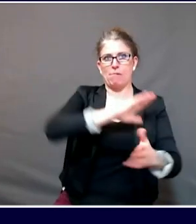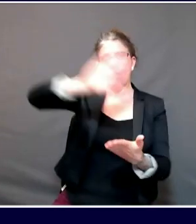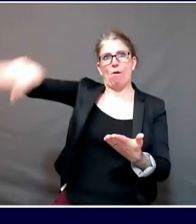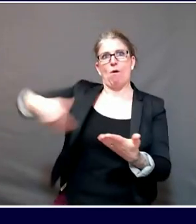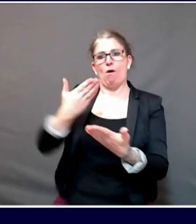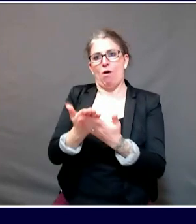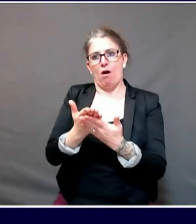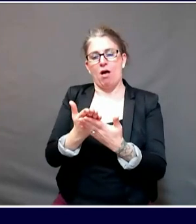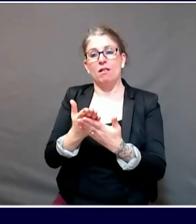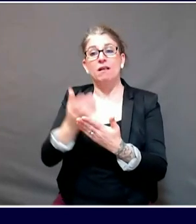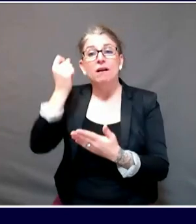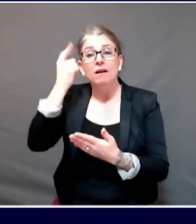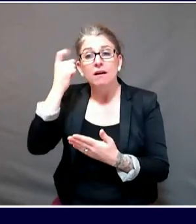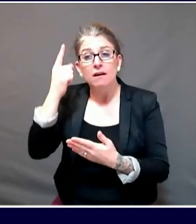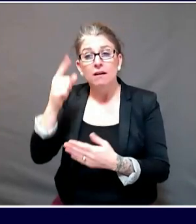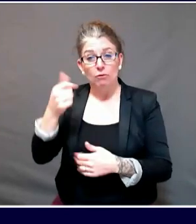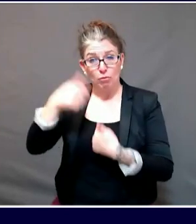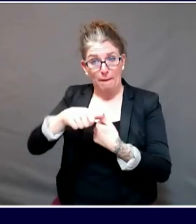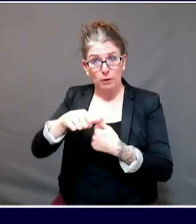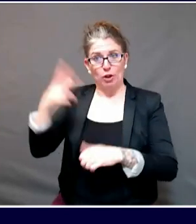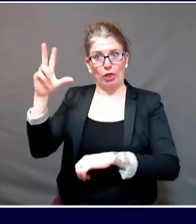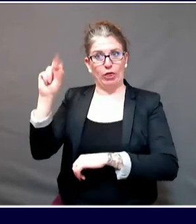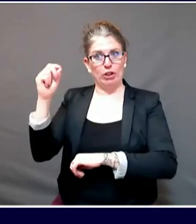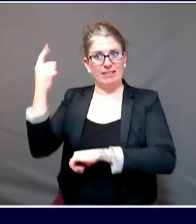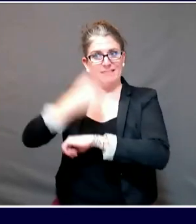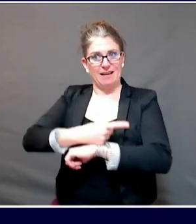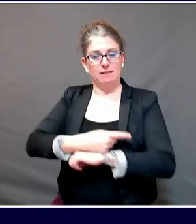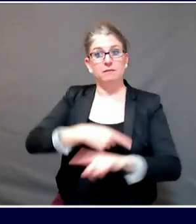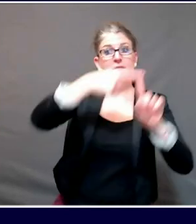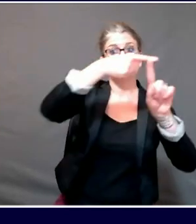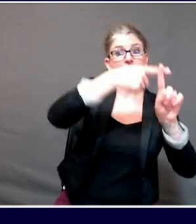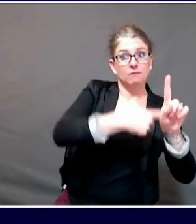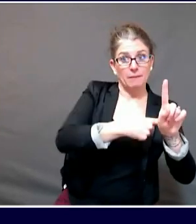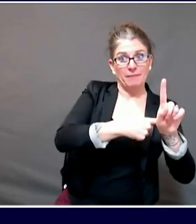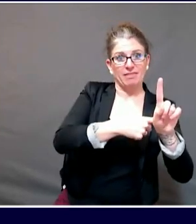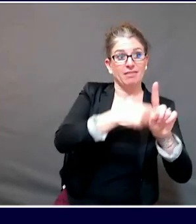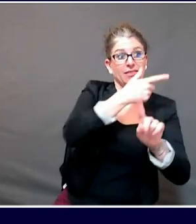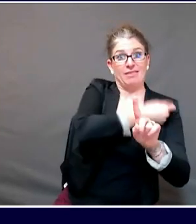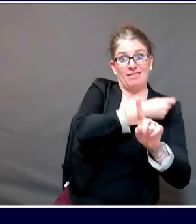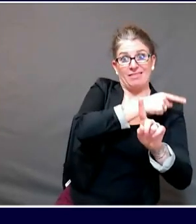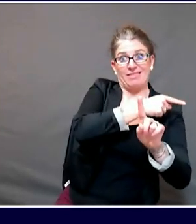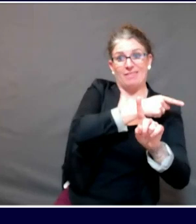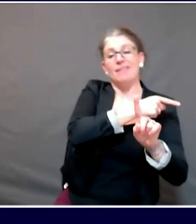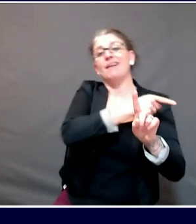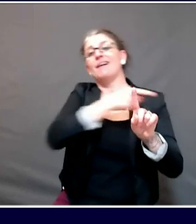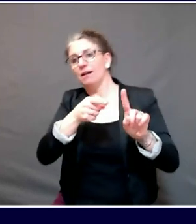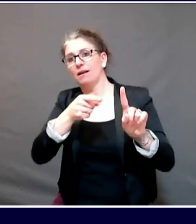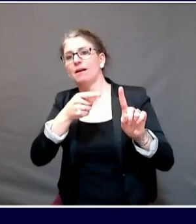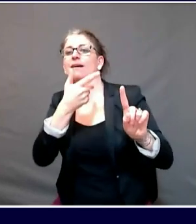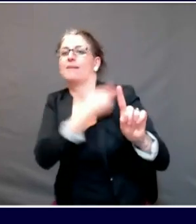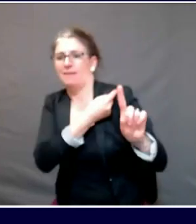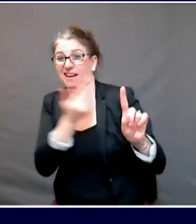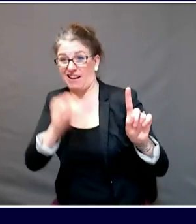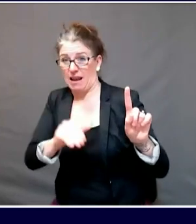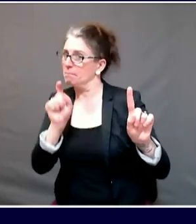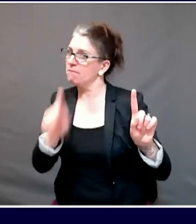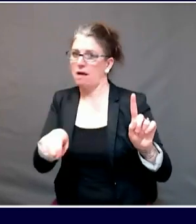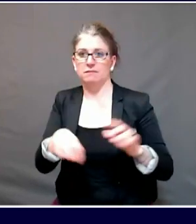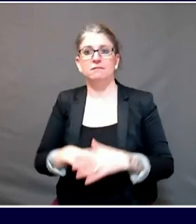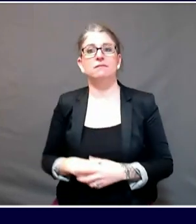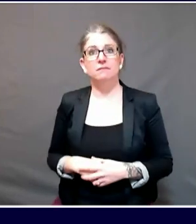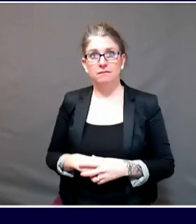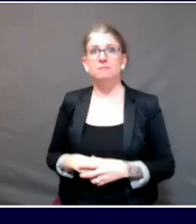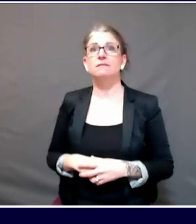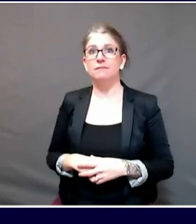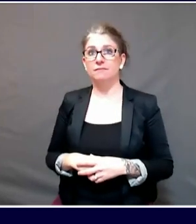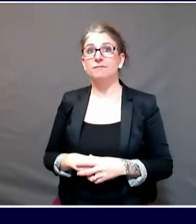of significant steps. But in the same way that our spirits are lifted when we see the first buds